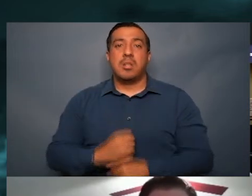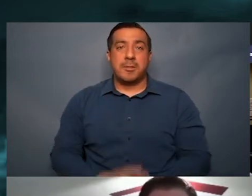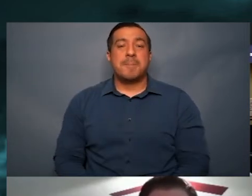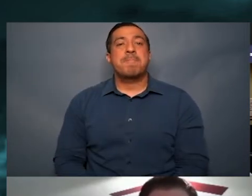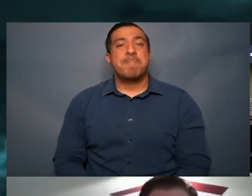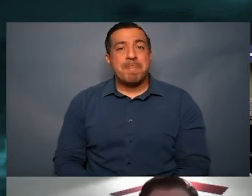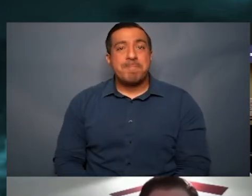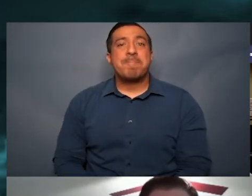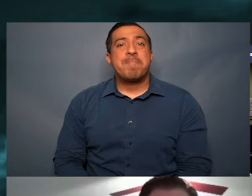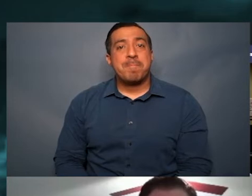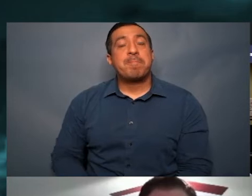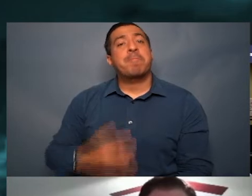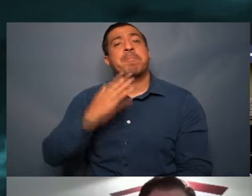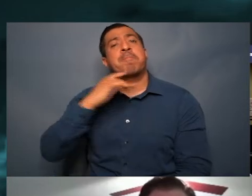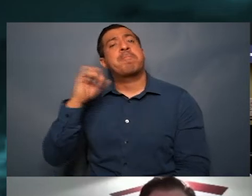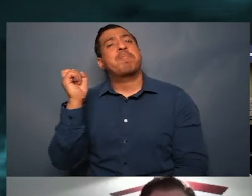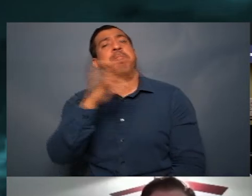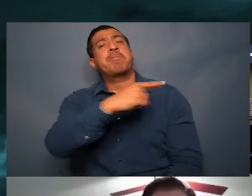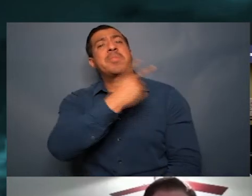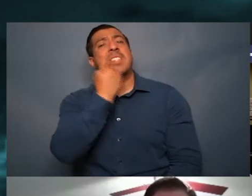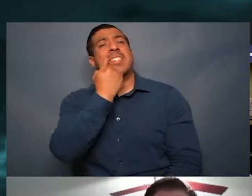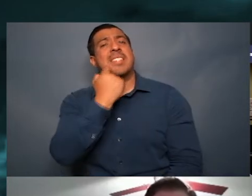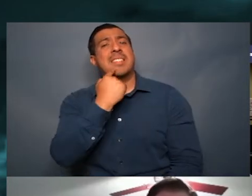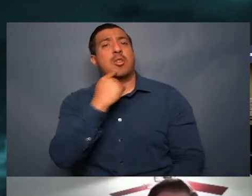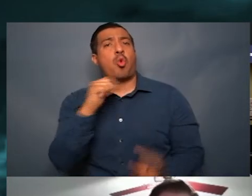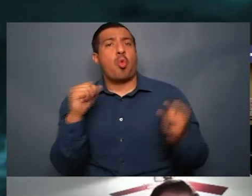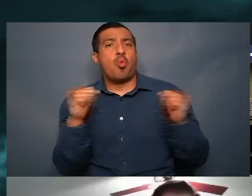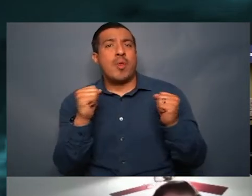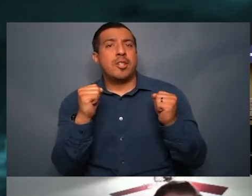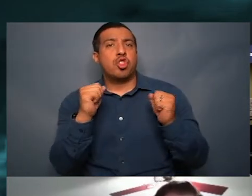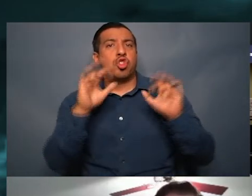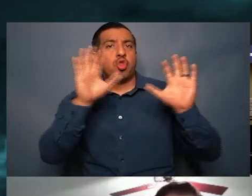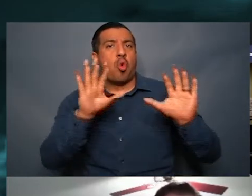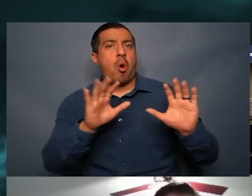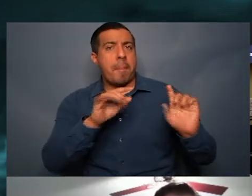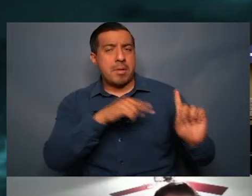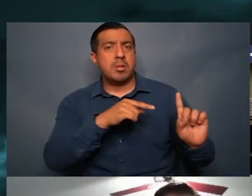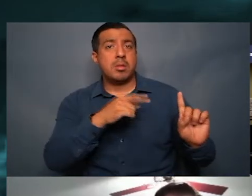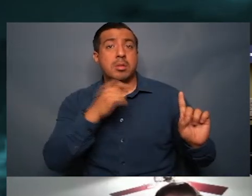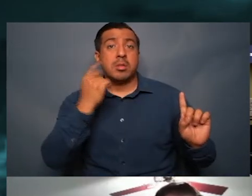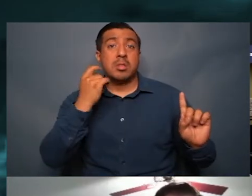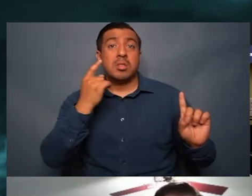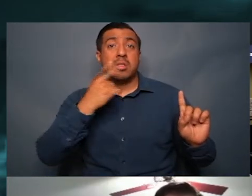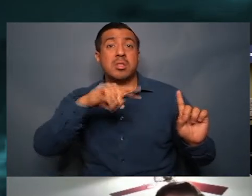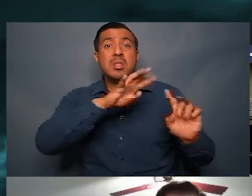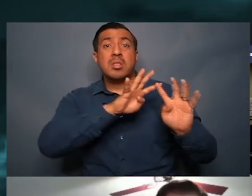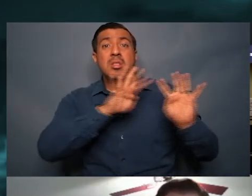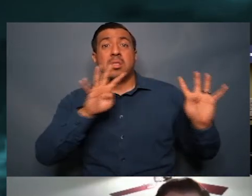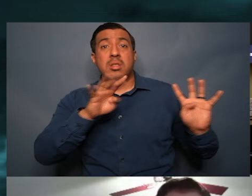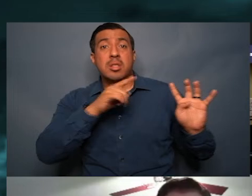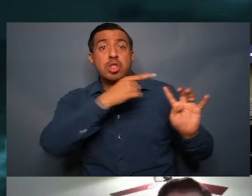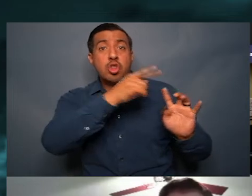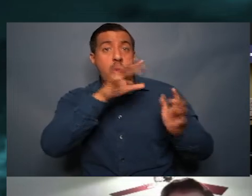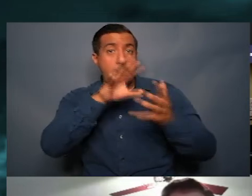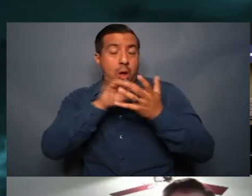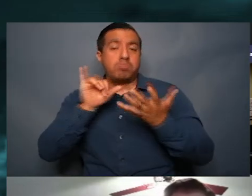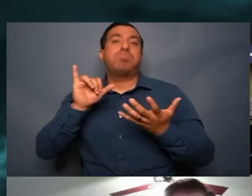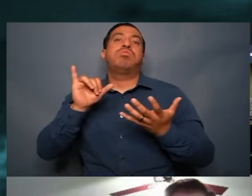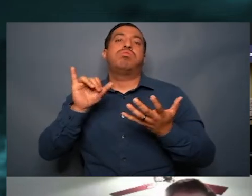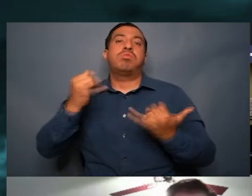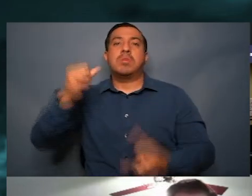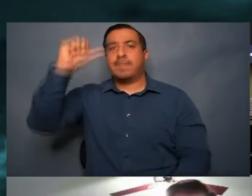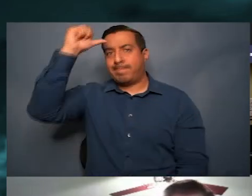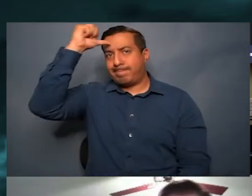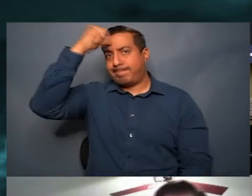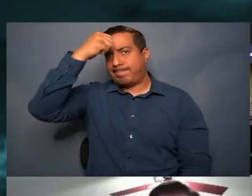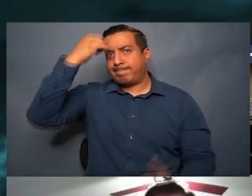Good question. Jeff mentioned the winter storm. For anyone on the panel, really, any lessons learned from this winter storm and